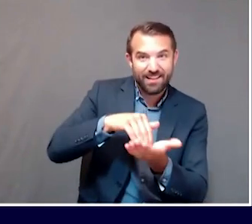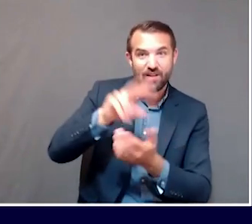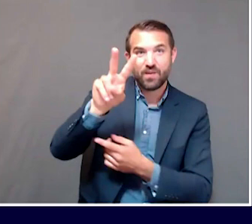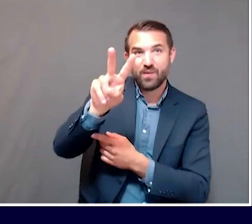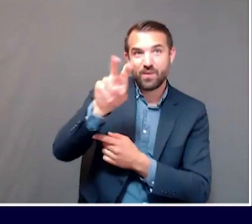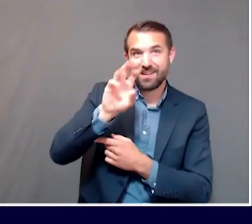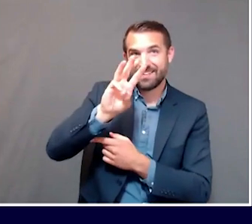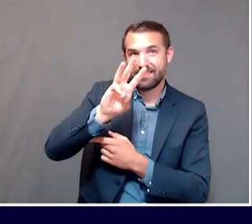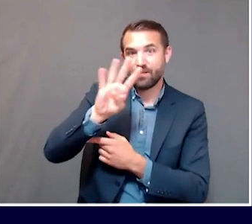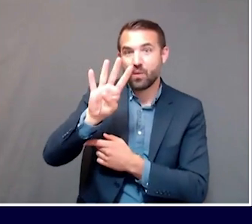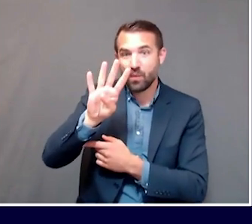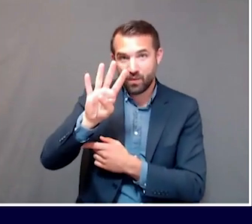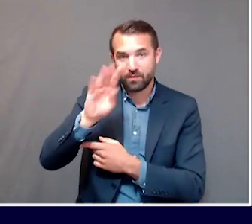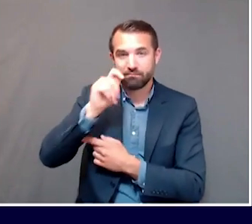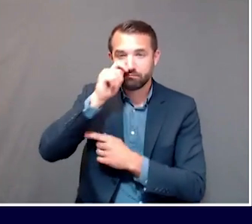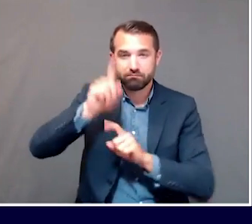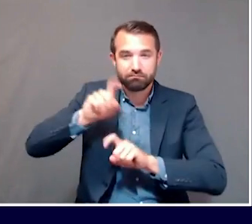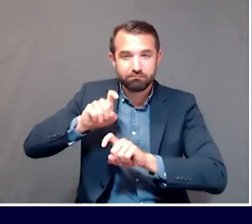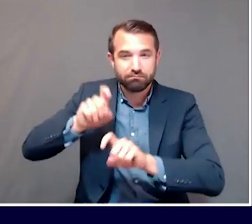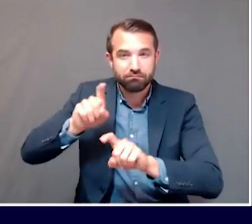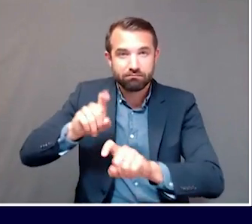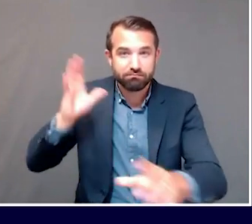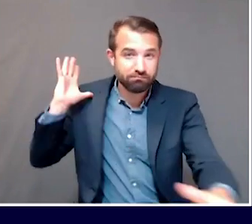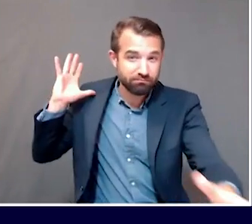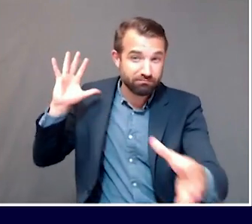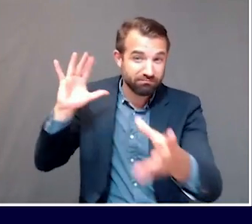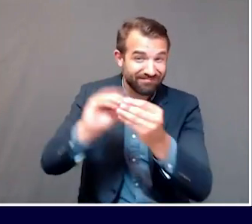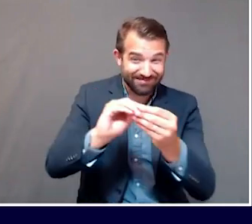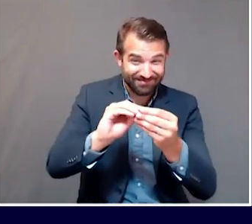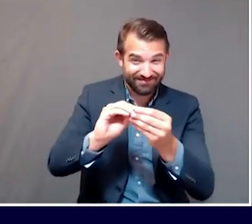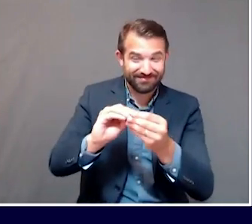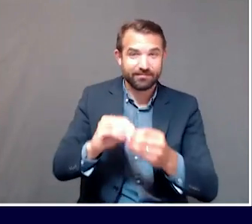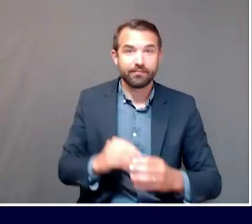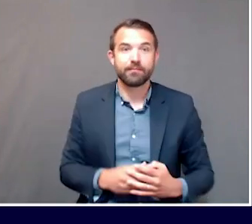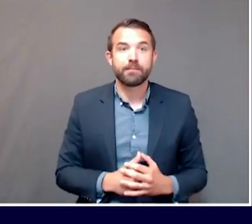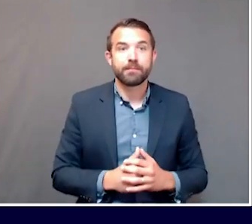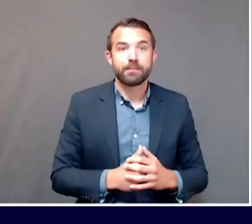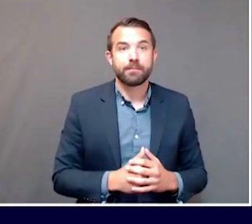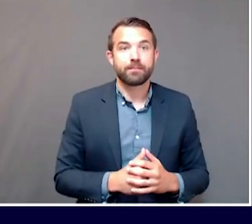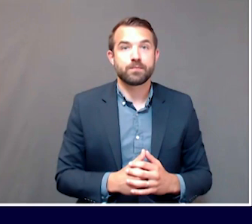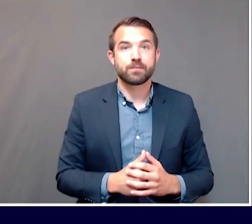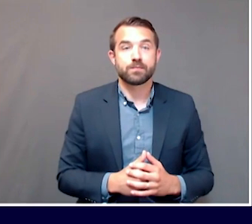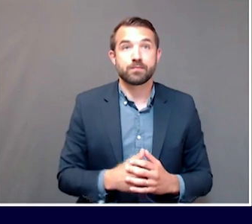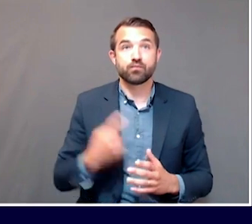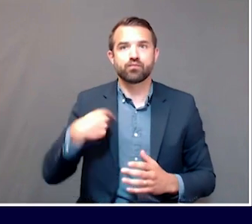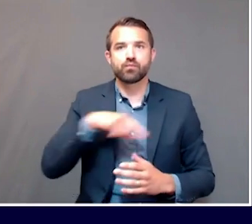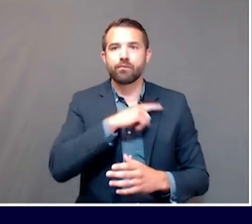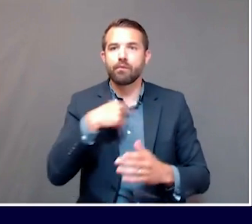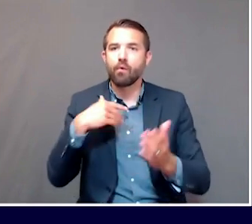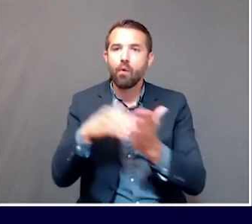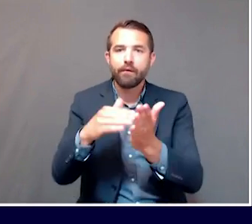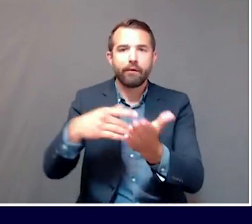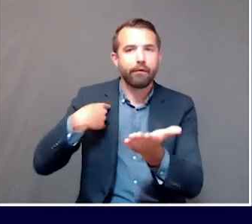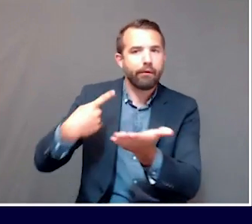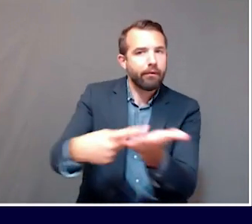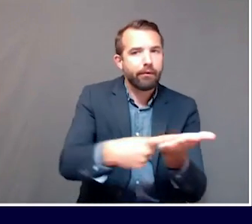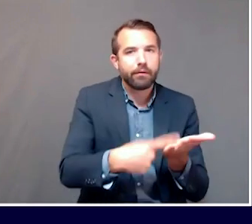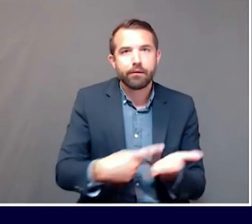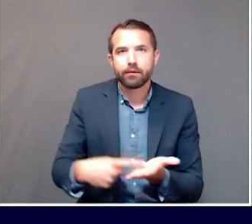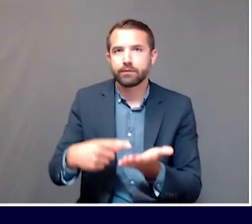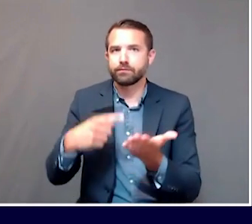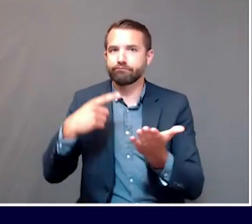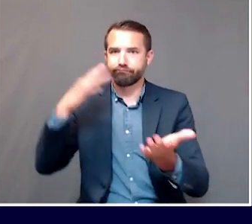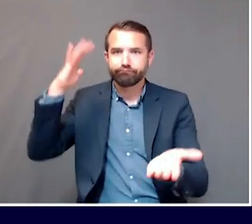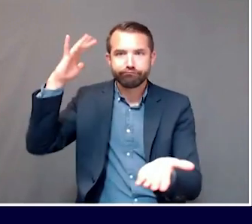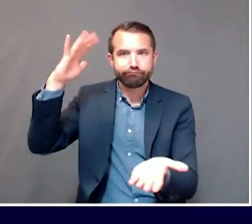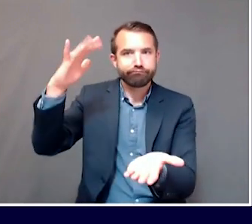89,264 PCR tests conducted across the state of Maine. As we've talked about at these meetings, we are headed in the right direction, but